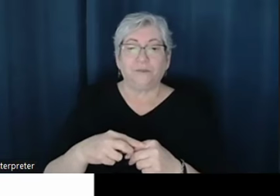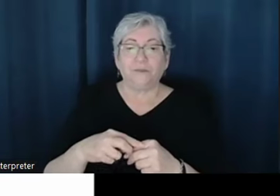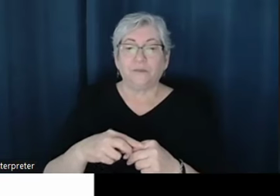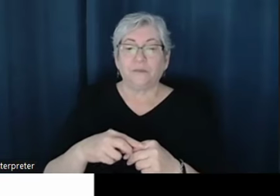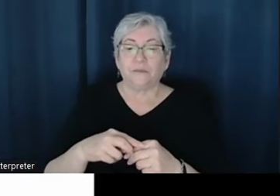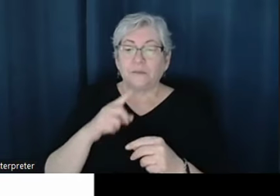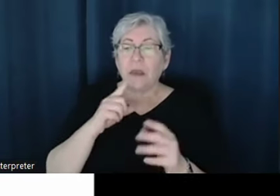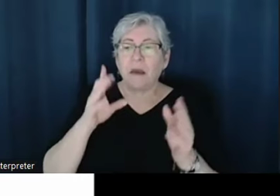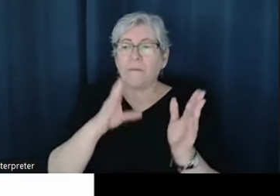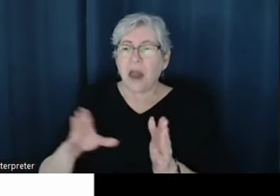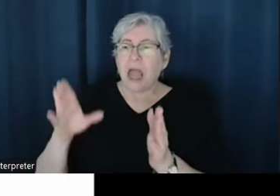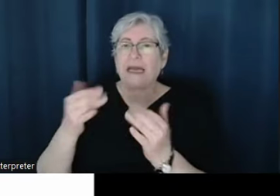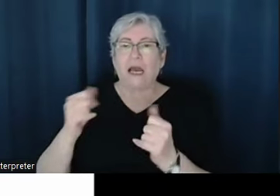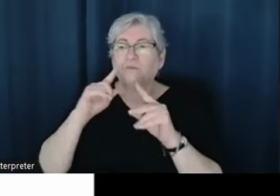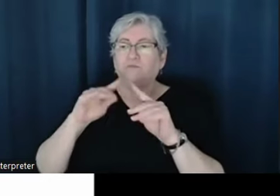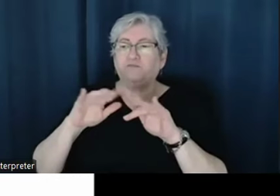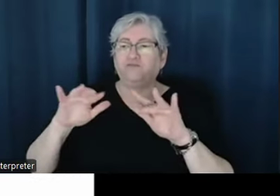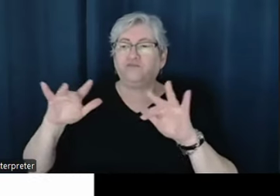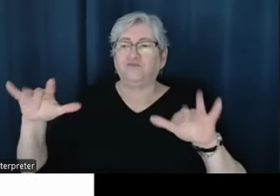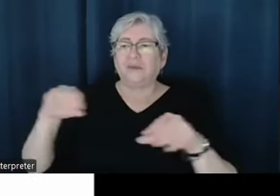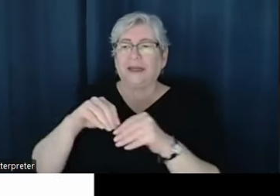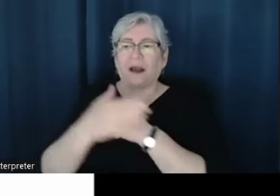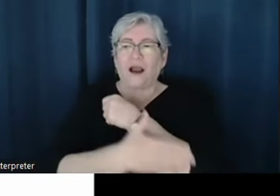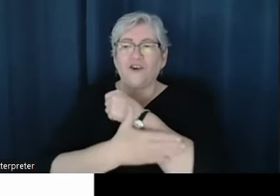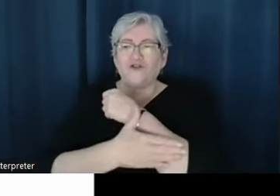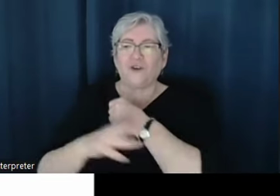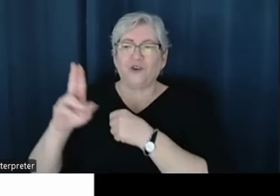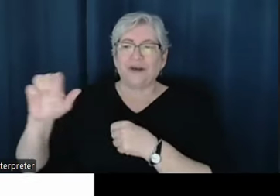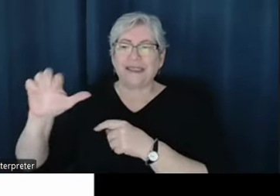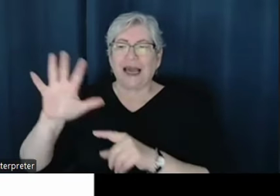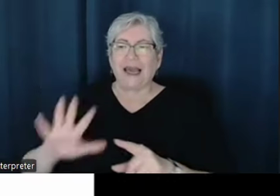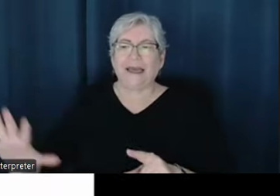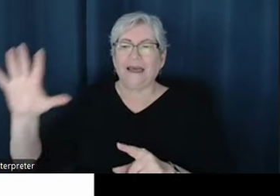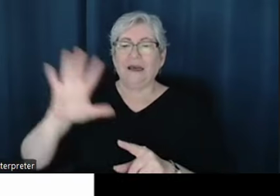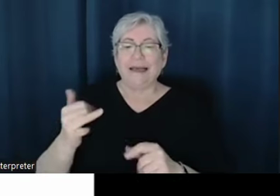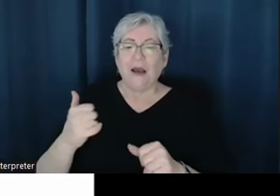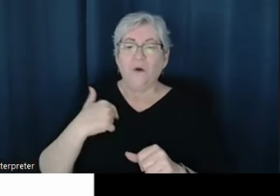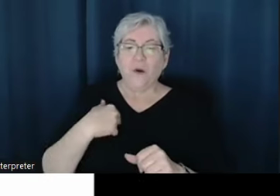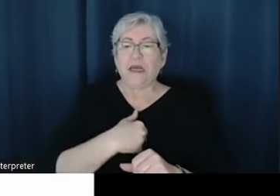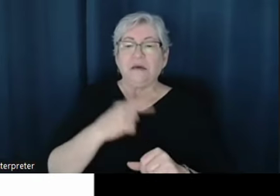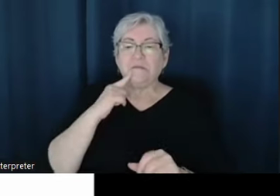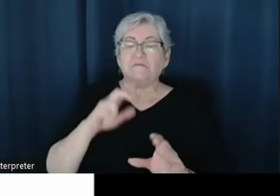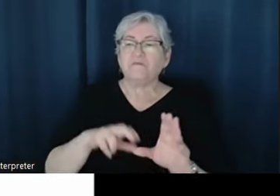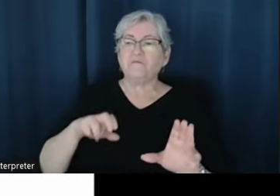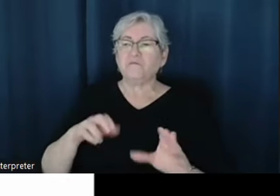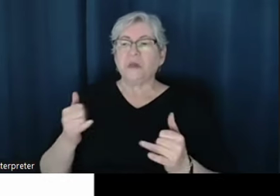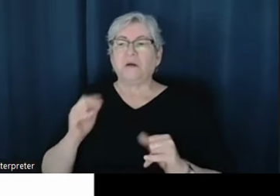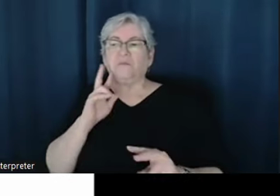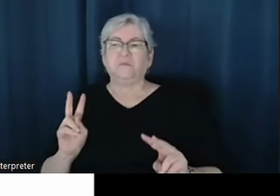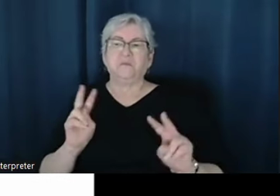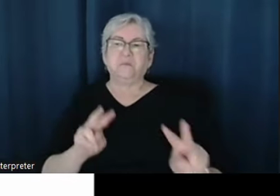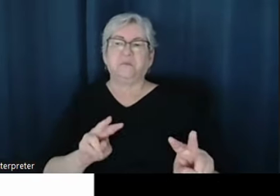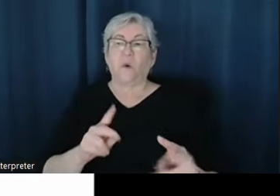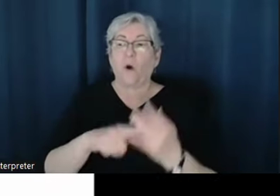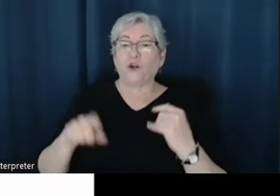unrolling across the country, we thought it would be a good idea to take a step back and see exactly what should be happening, so